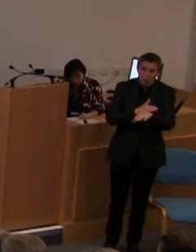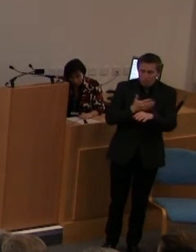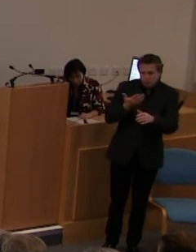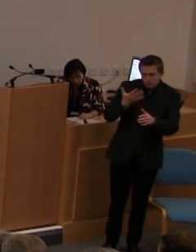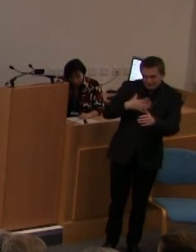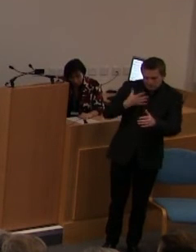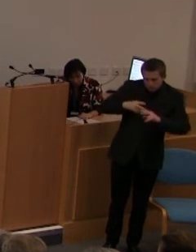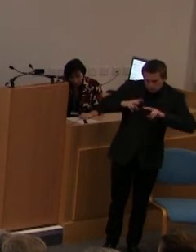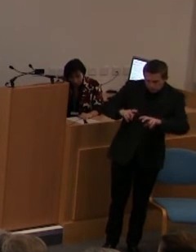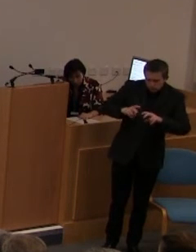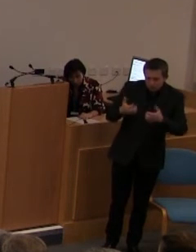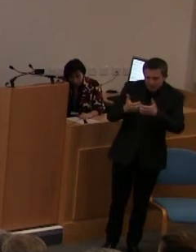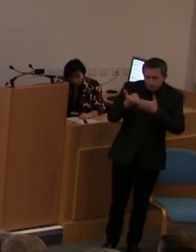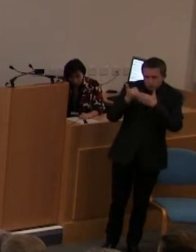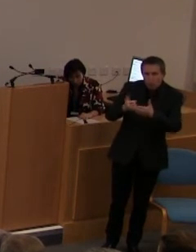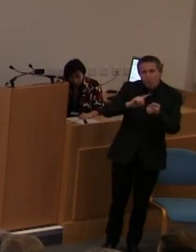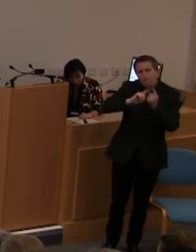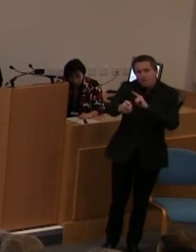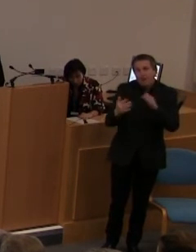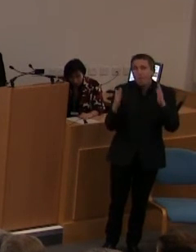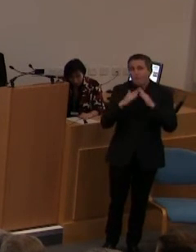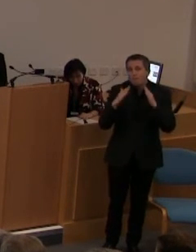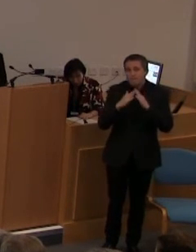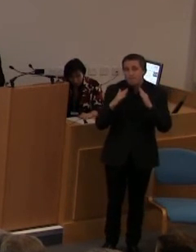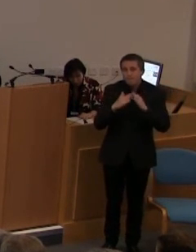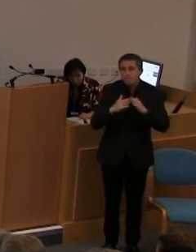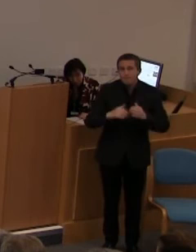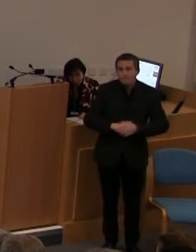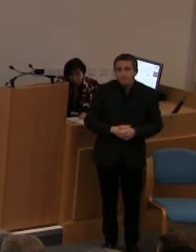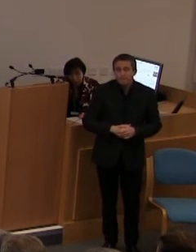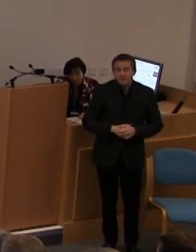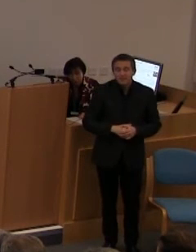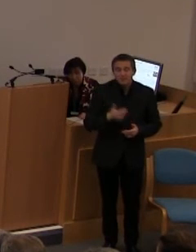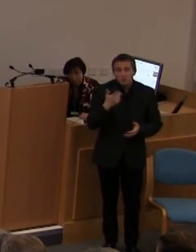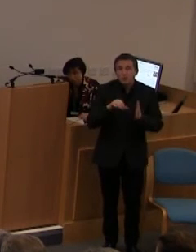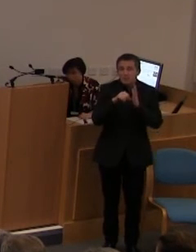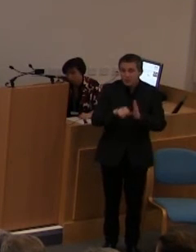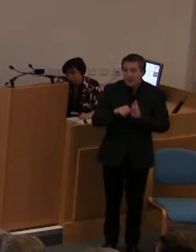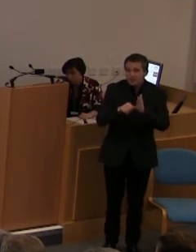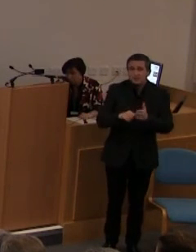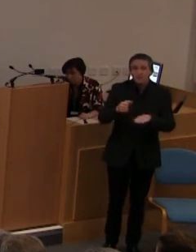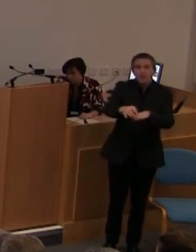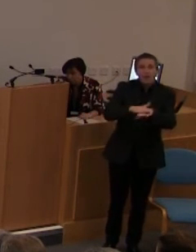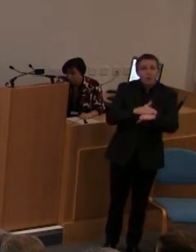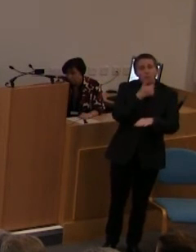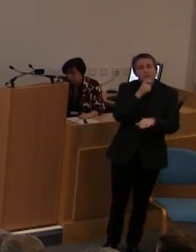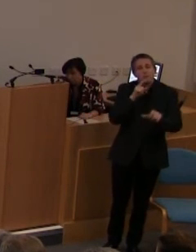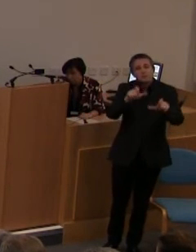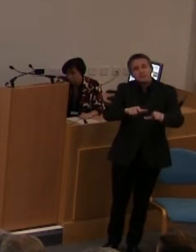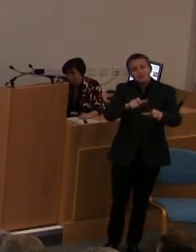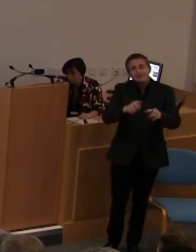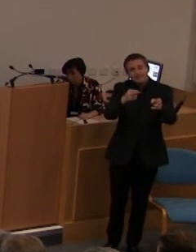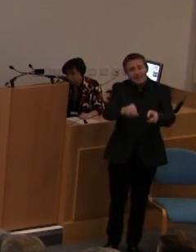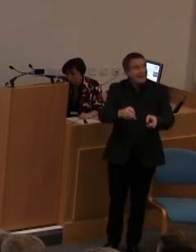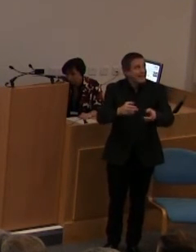care support. And that's a major challenge, but again, it's a major priority within our IGBs,